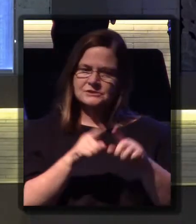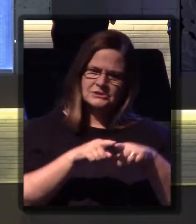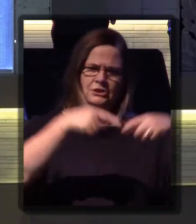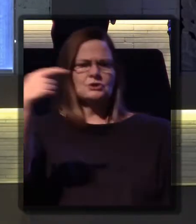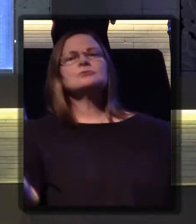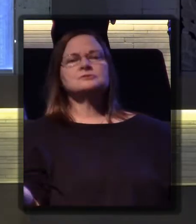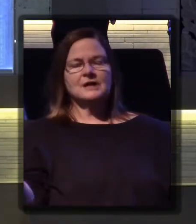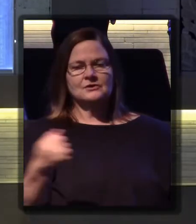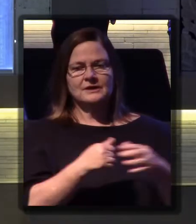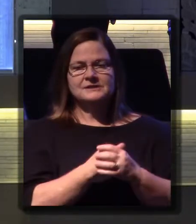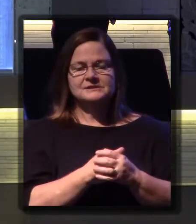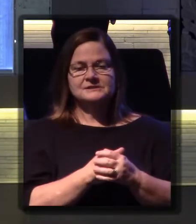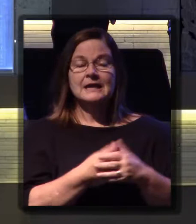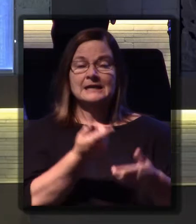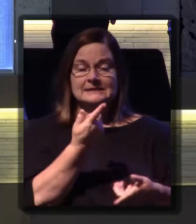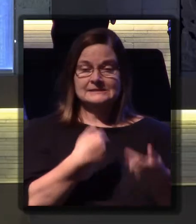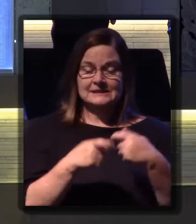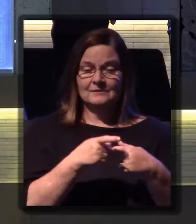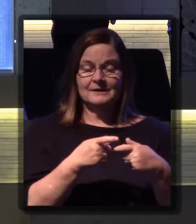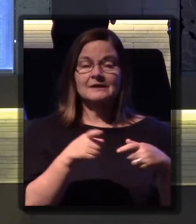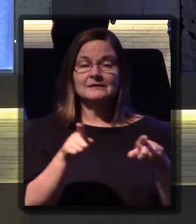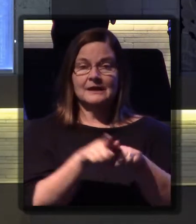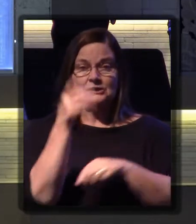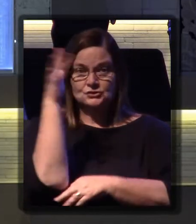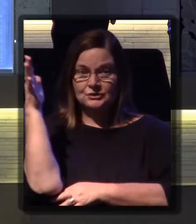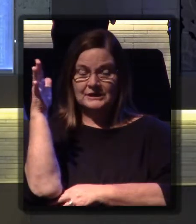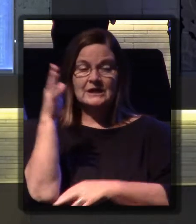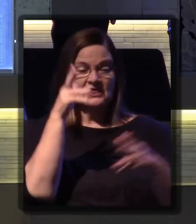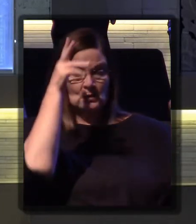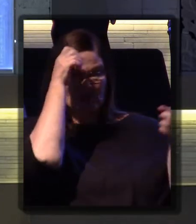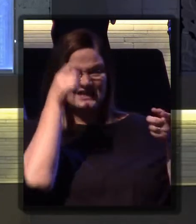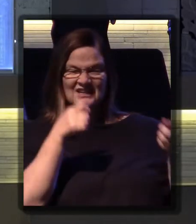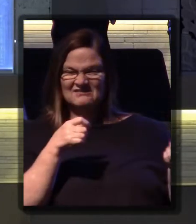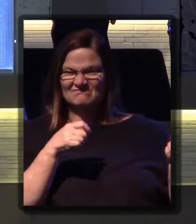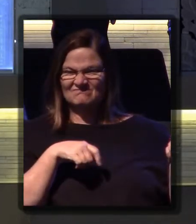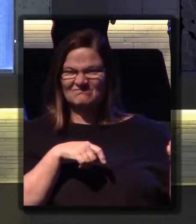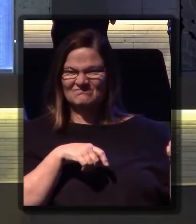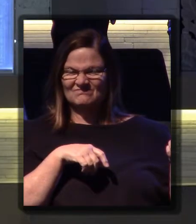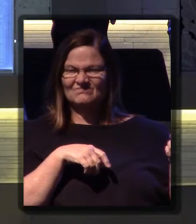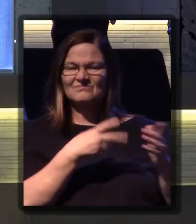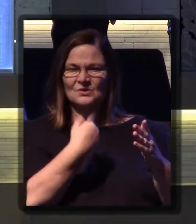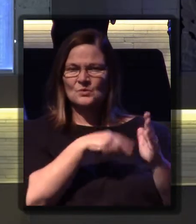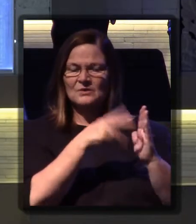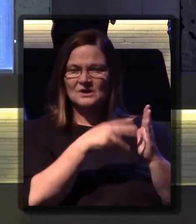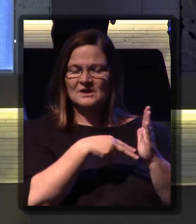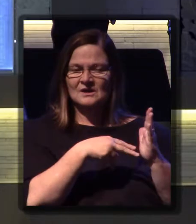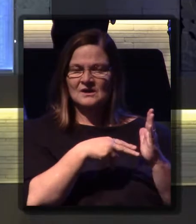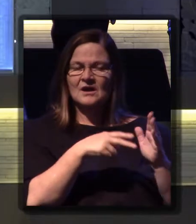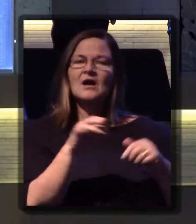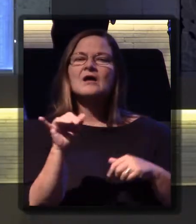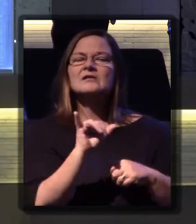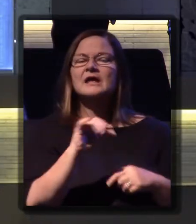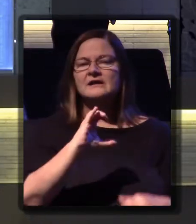so the wicked. It just points to this huge contrast. And instead of being like a tree,